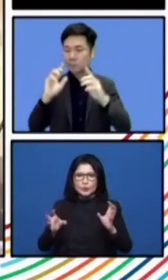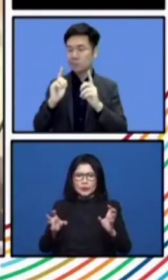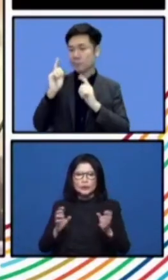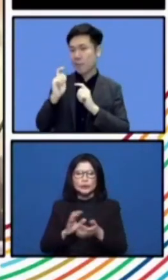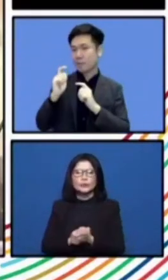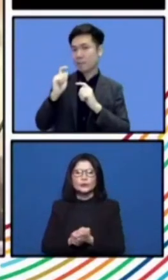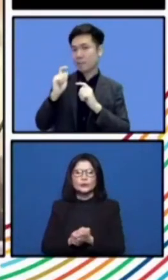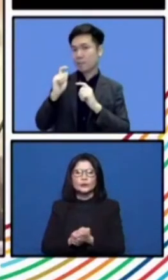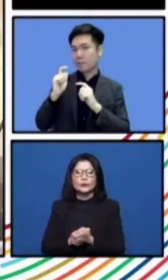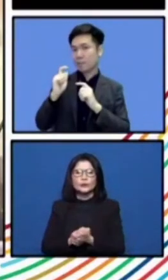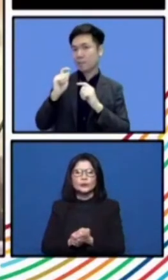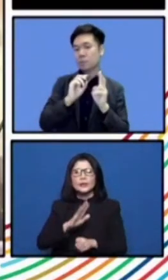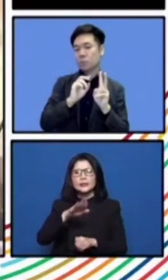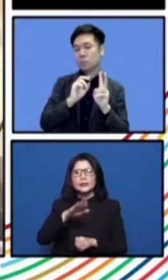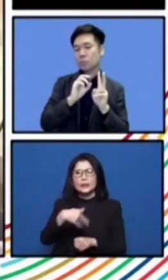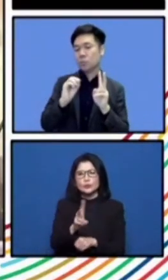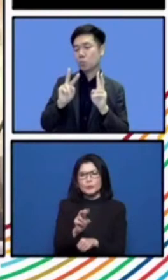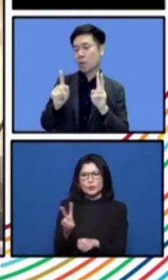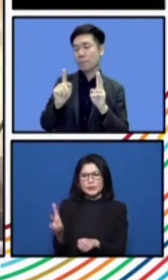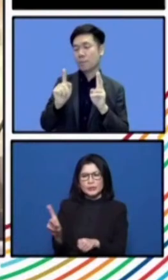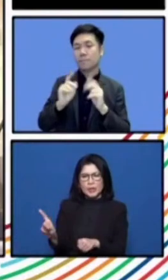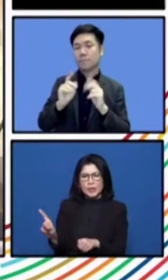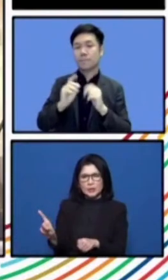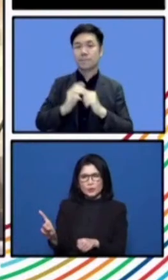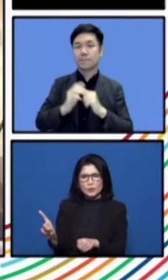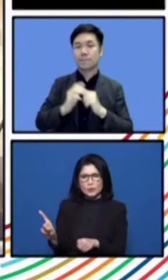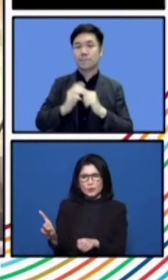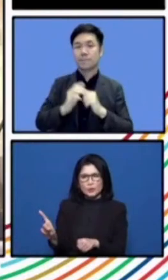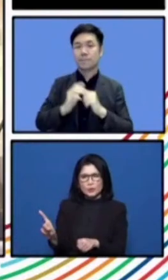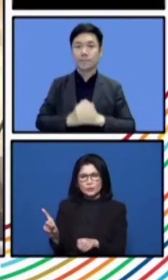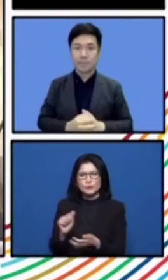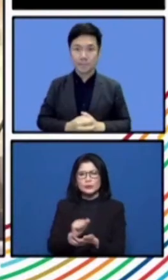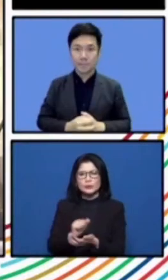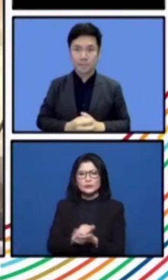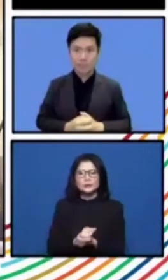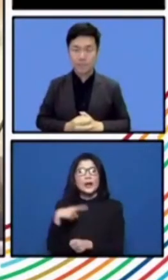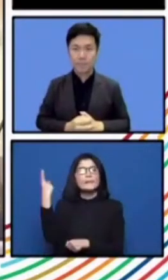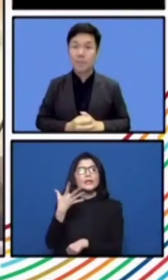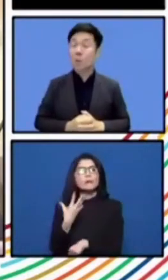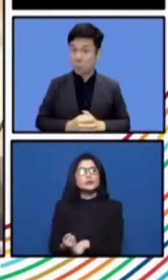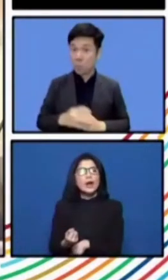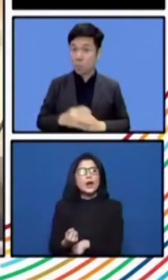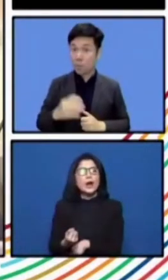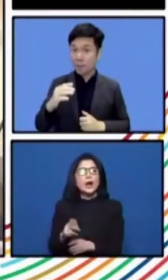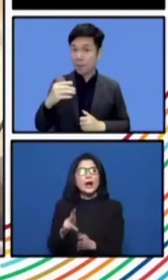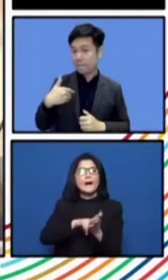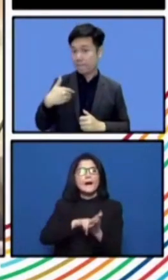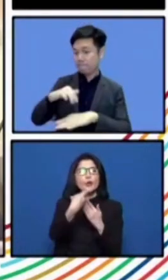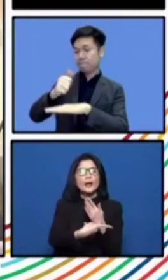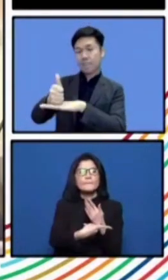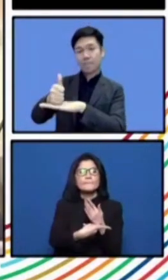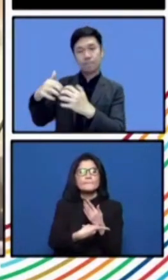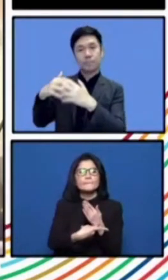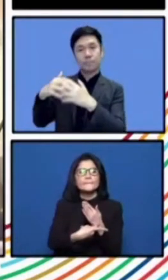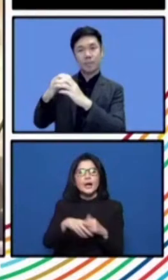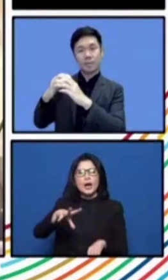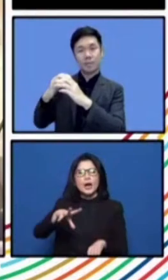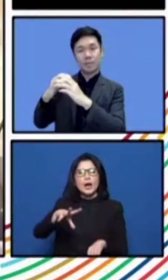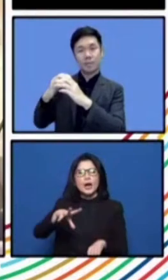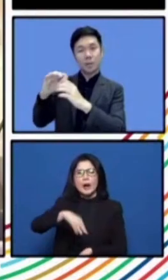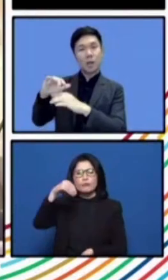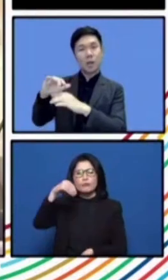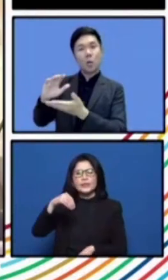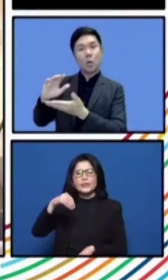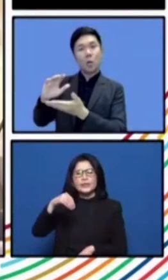government also has a National Rehabilitation Center and also we provide services approximately to 5 000